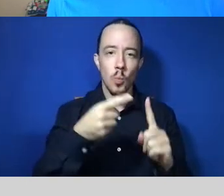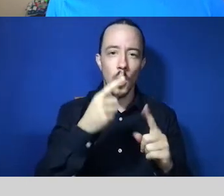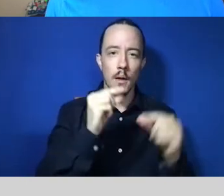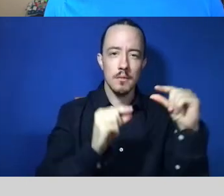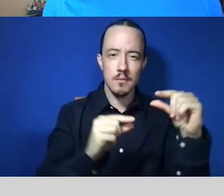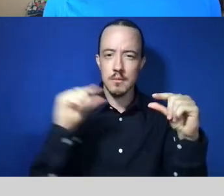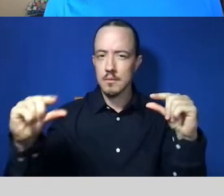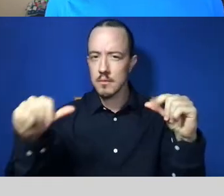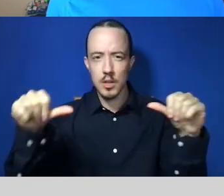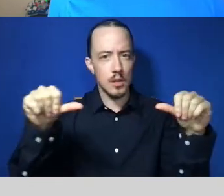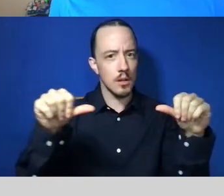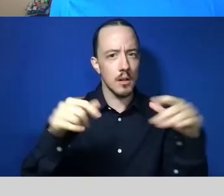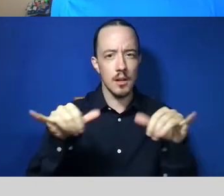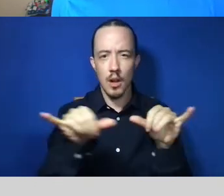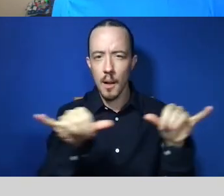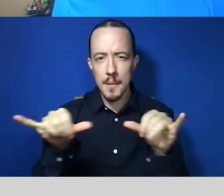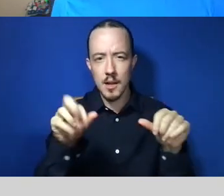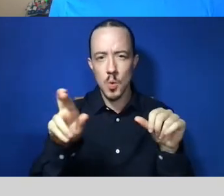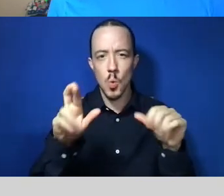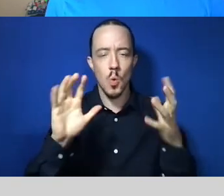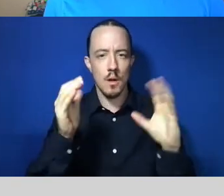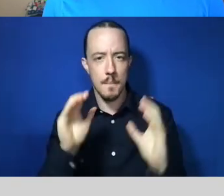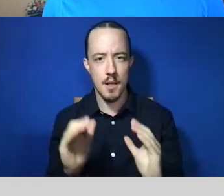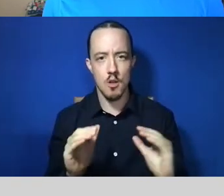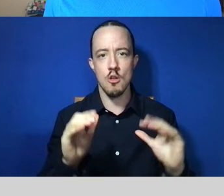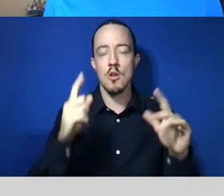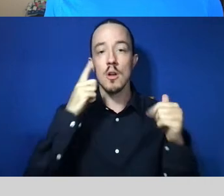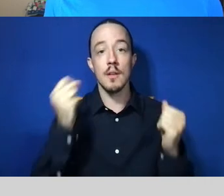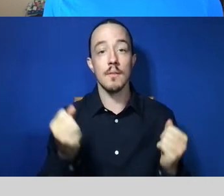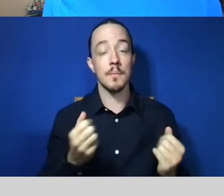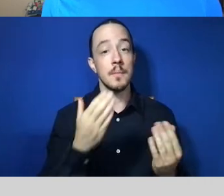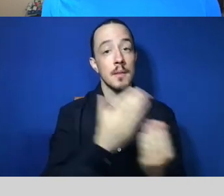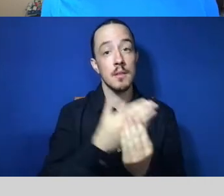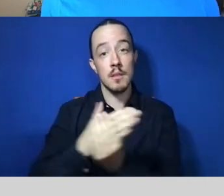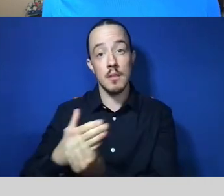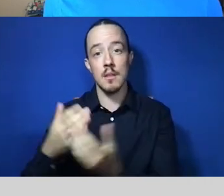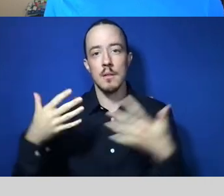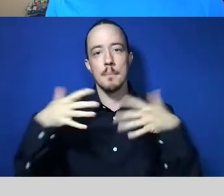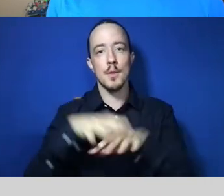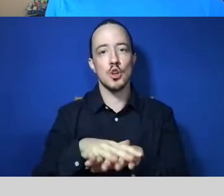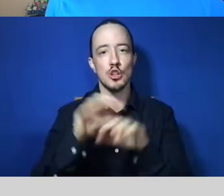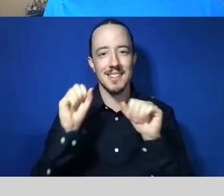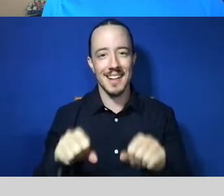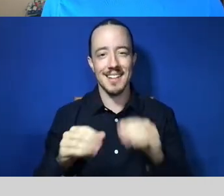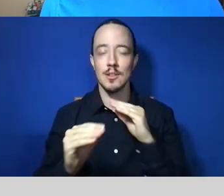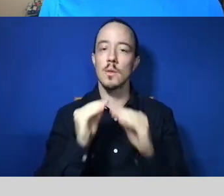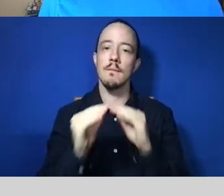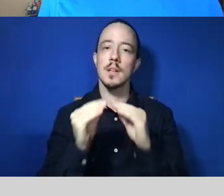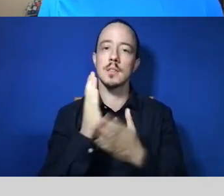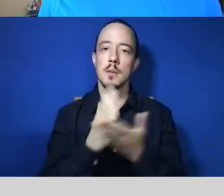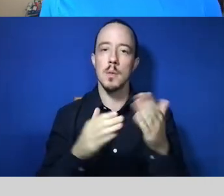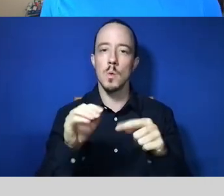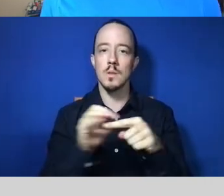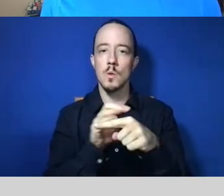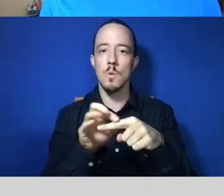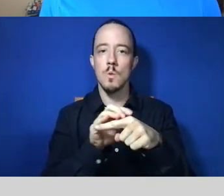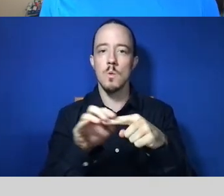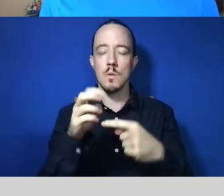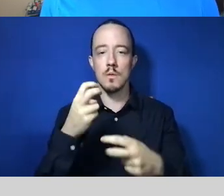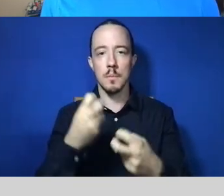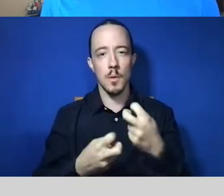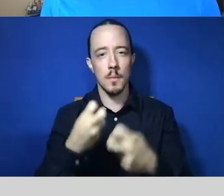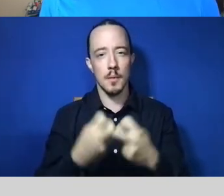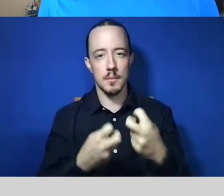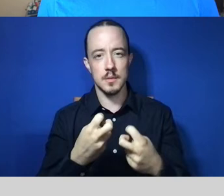in common with other data in the set. You even have the ability to merge multiple data sets, fixing some of